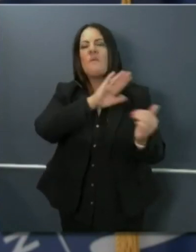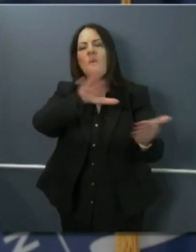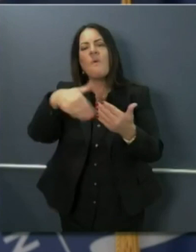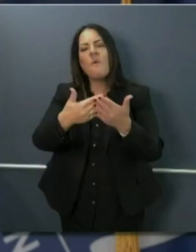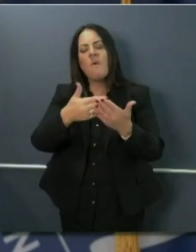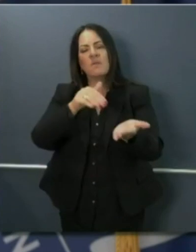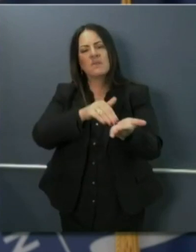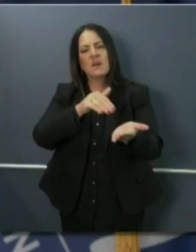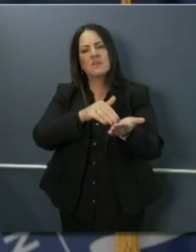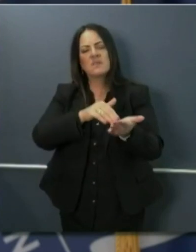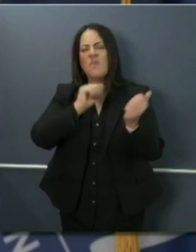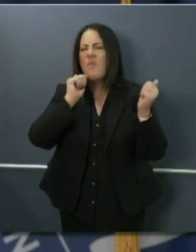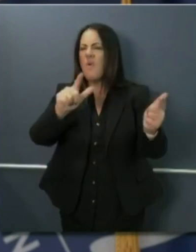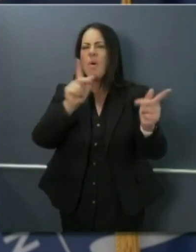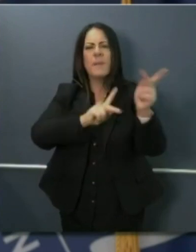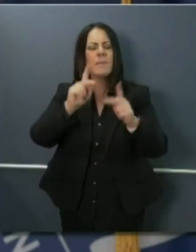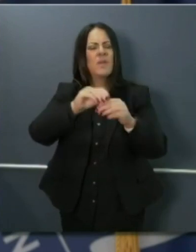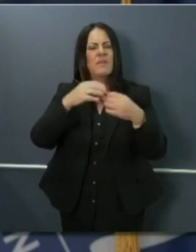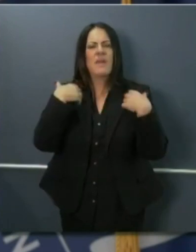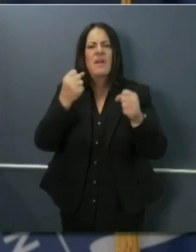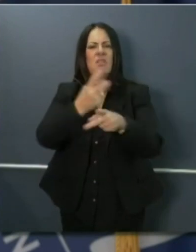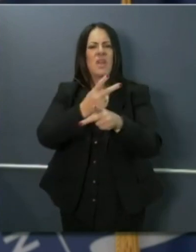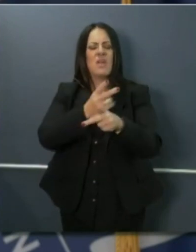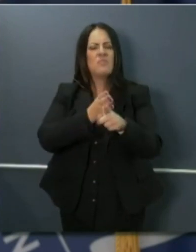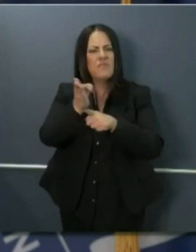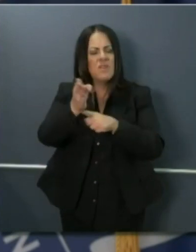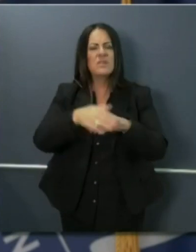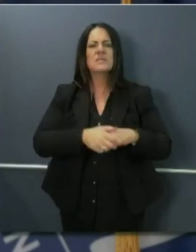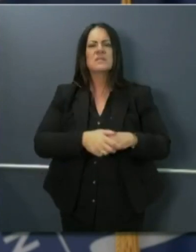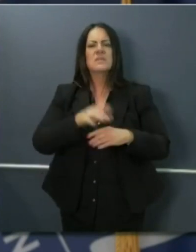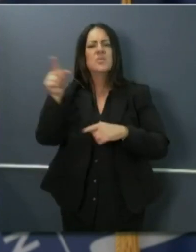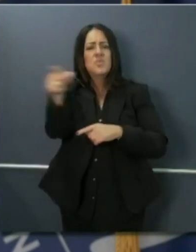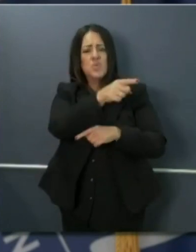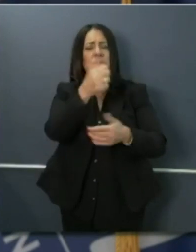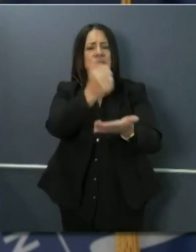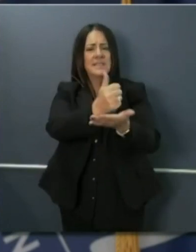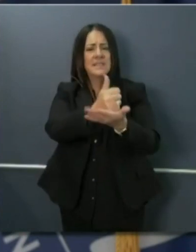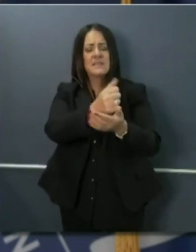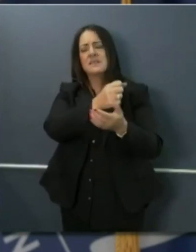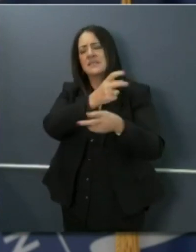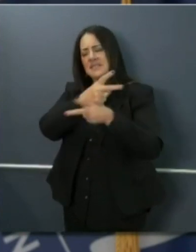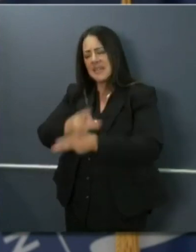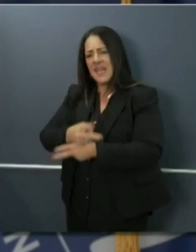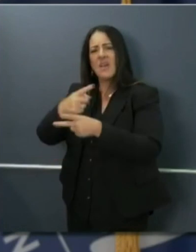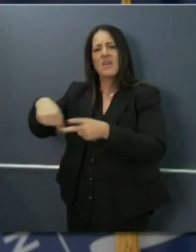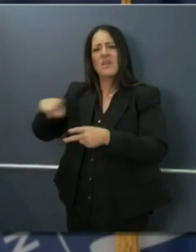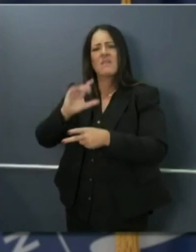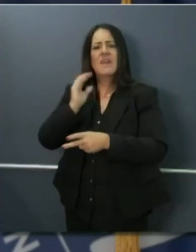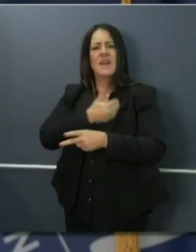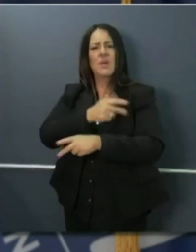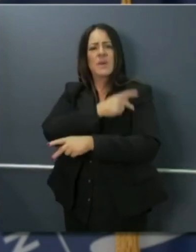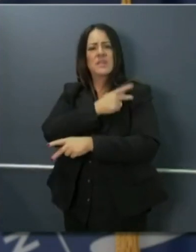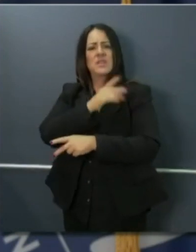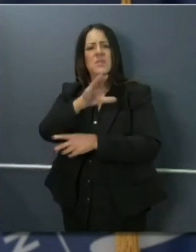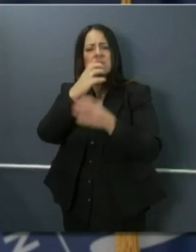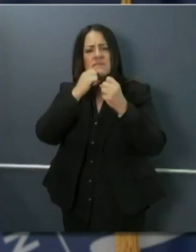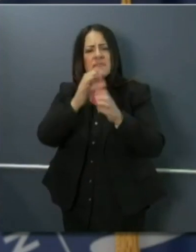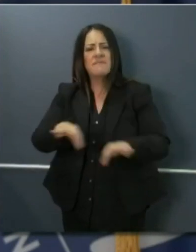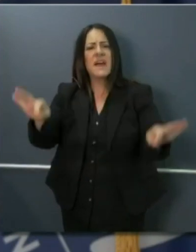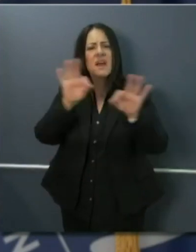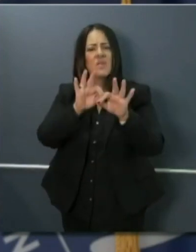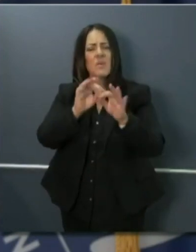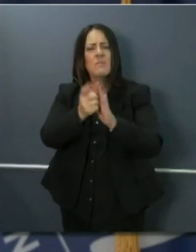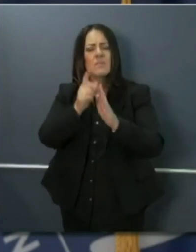as everyone in the healthcare world taking care of our patients, for your vital service at this time for both our